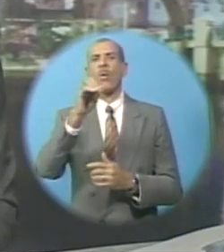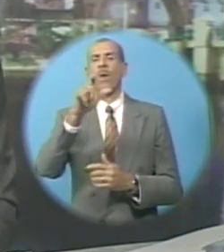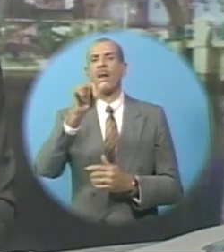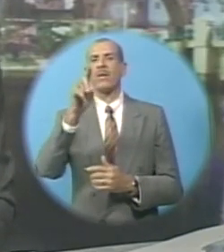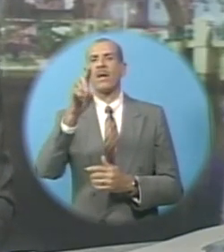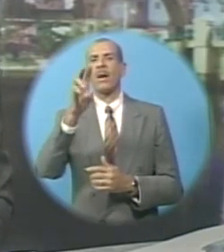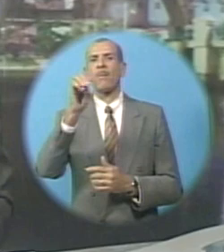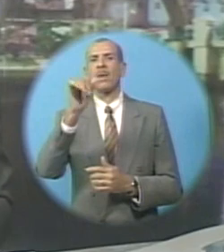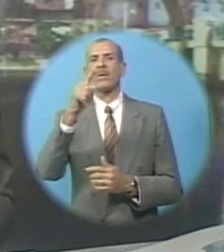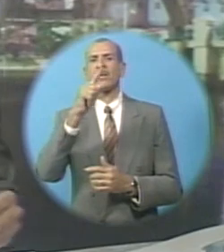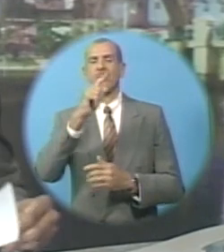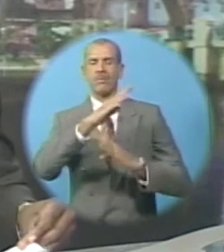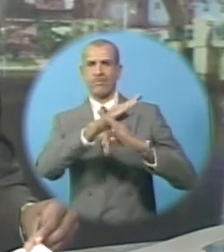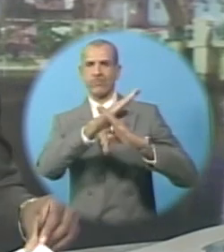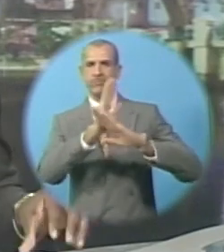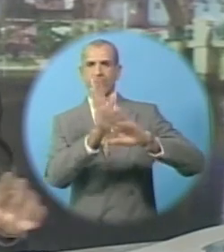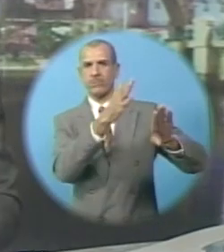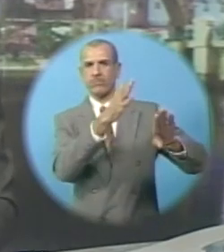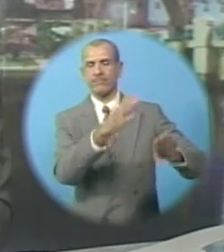they were able to ward him off.